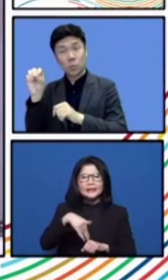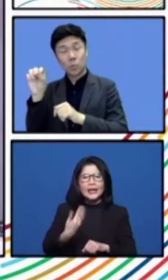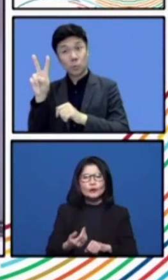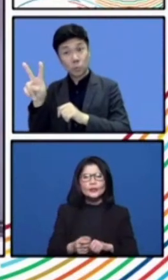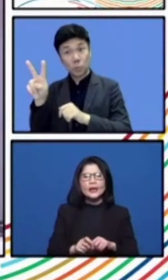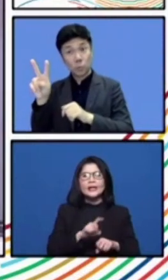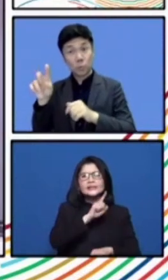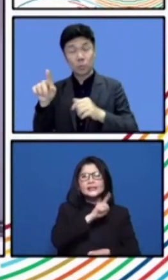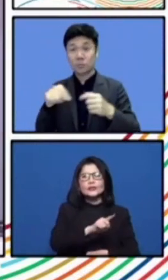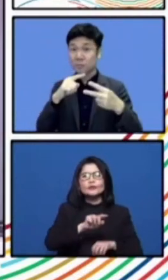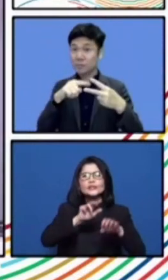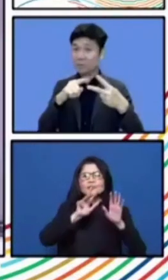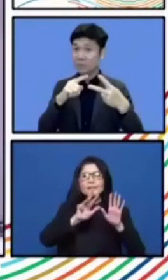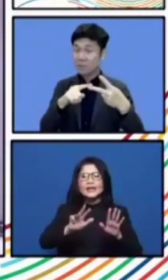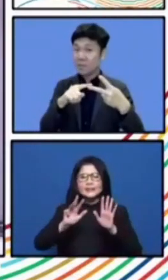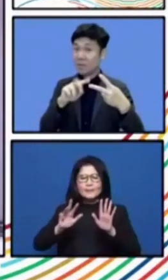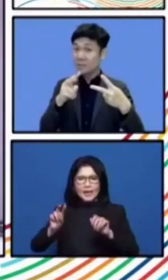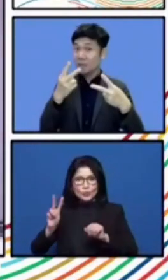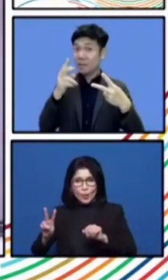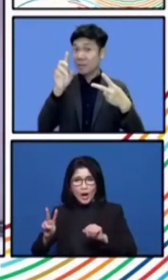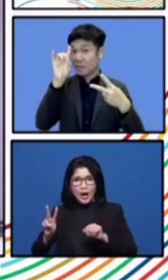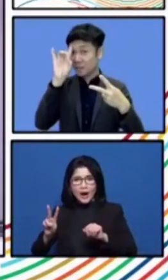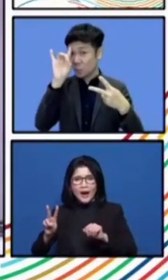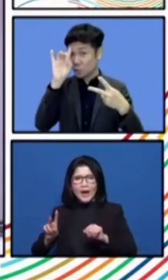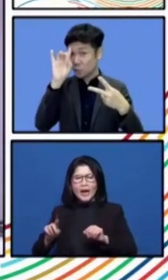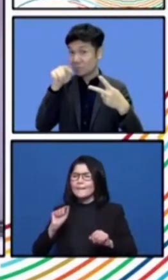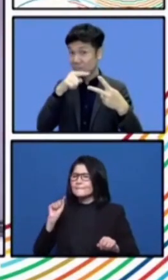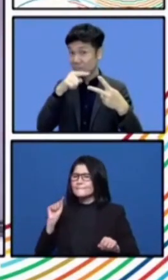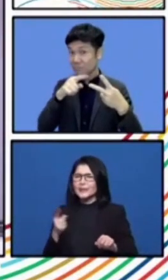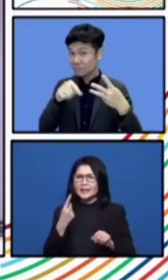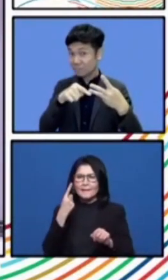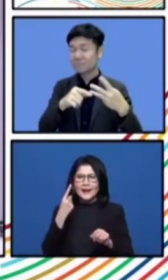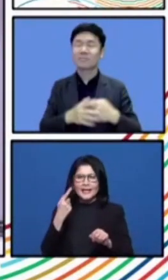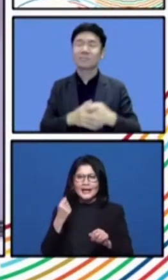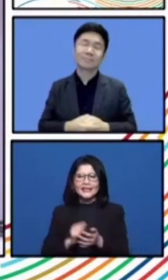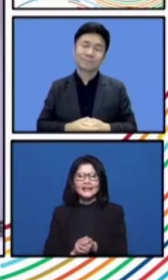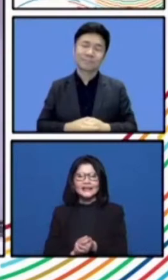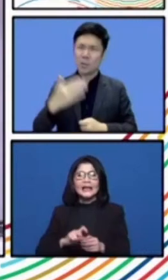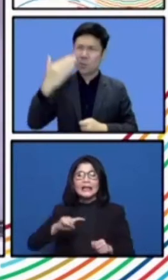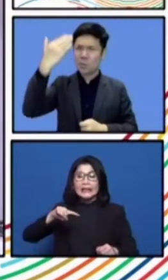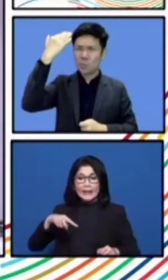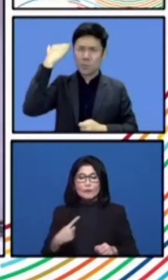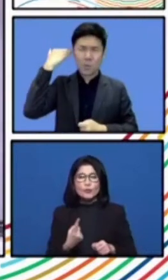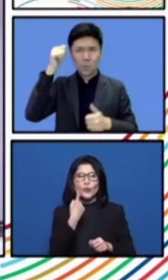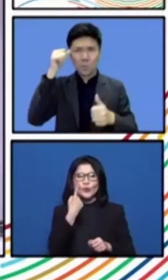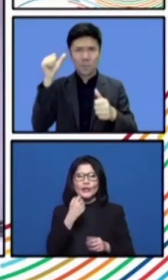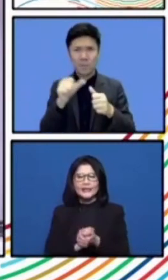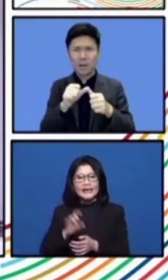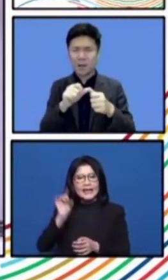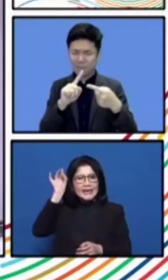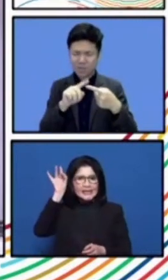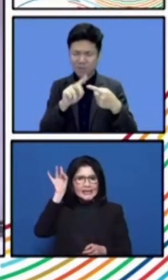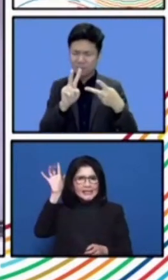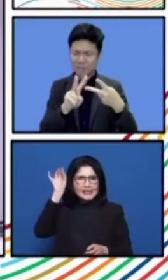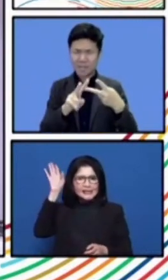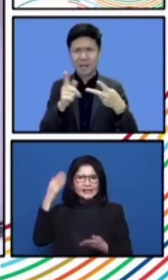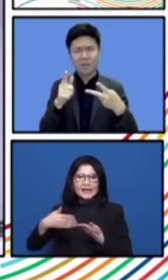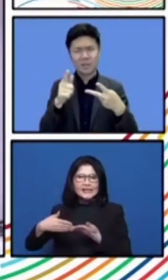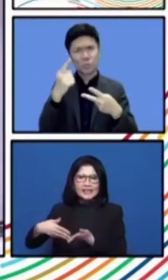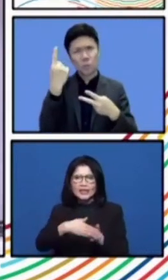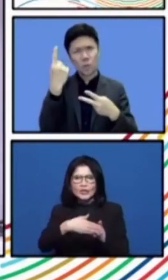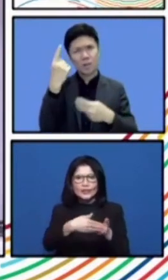adventure strategy there was a slogan I am not quite sure in the first decade or second decade it talks